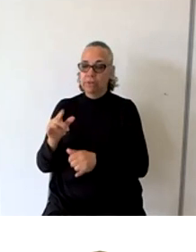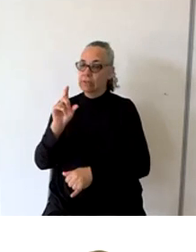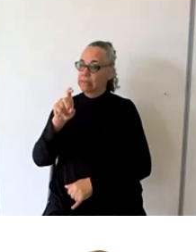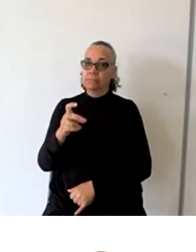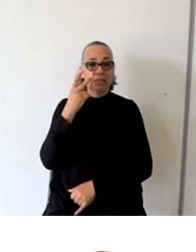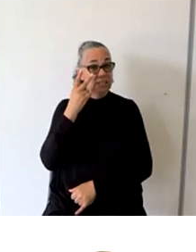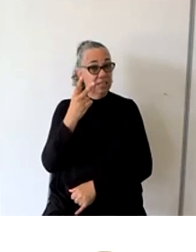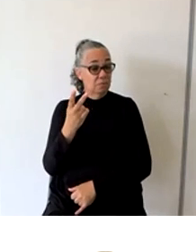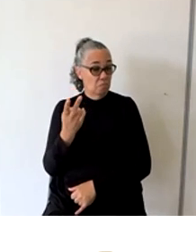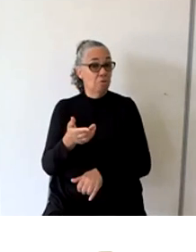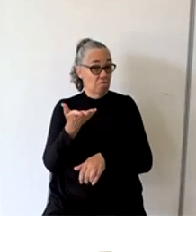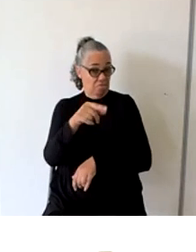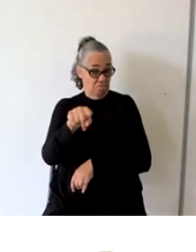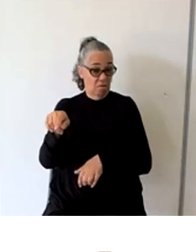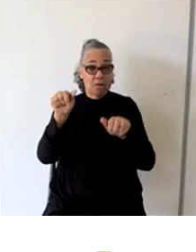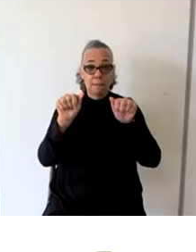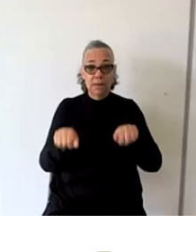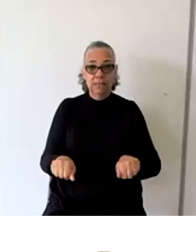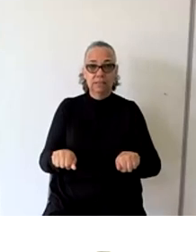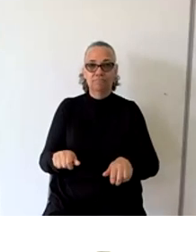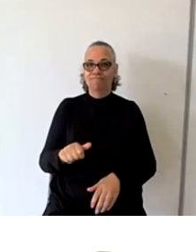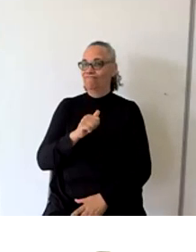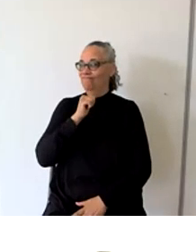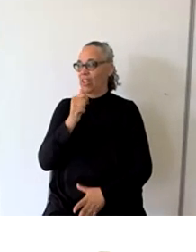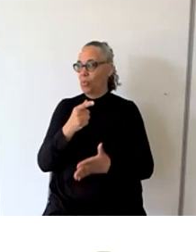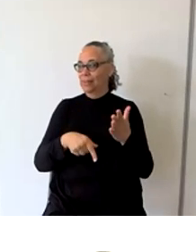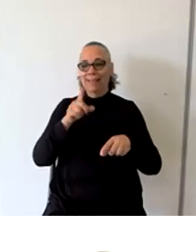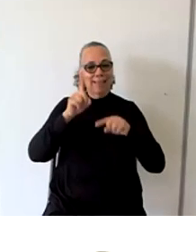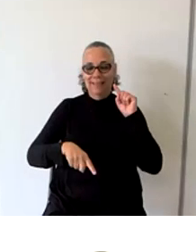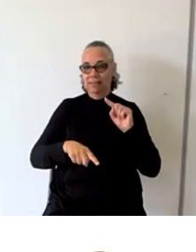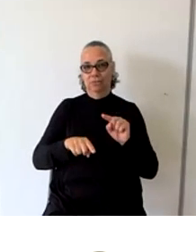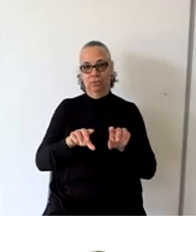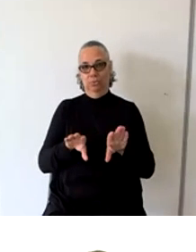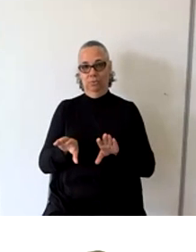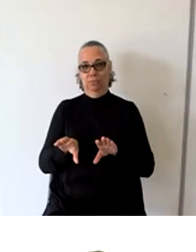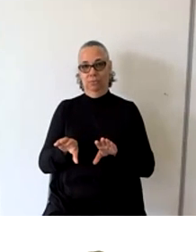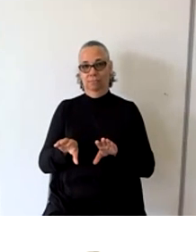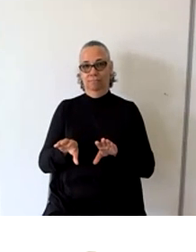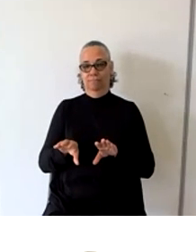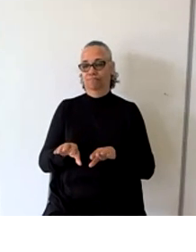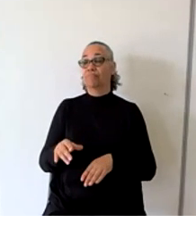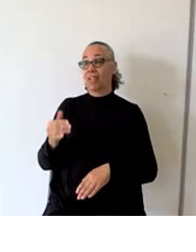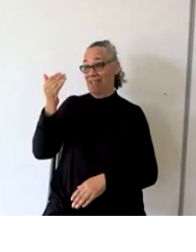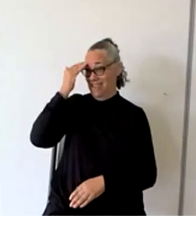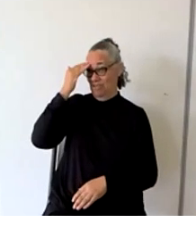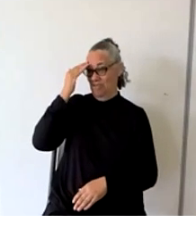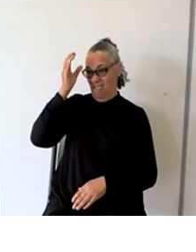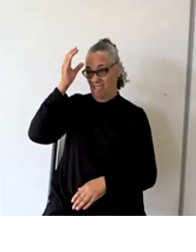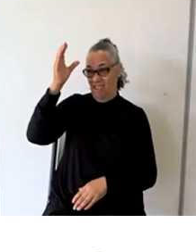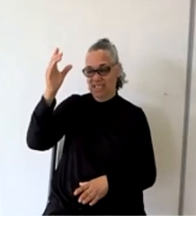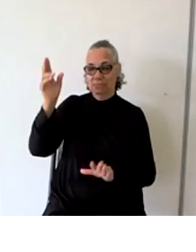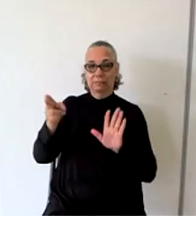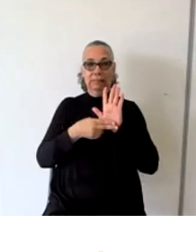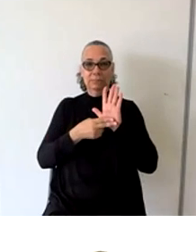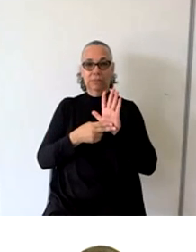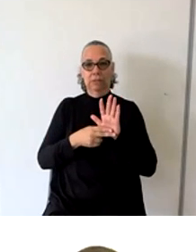are capable of doing, not what they're not able to do. Definitely. I know the concept of labels is a